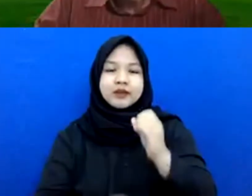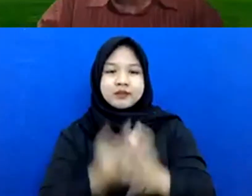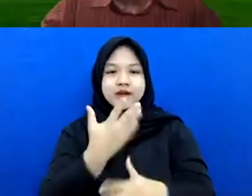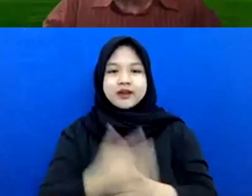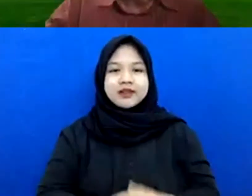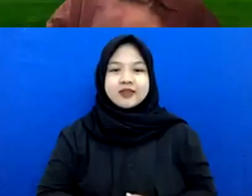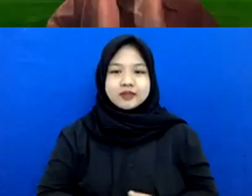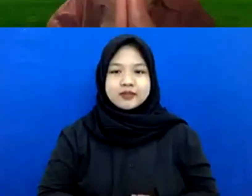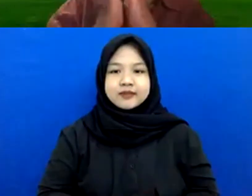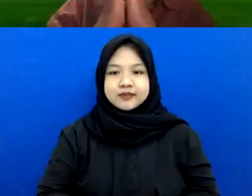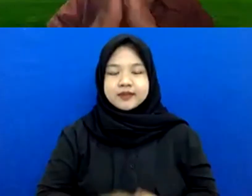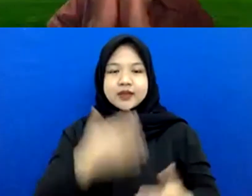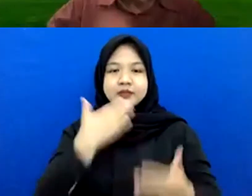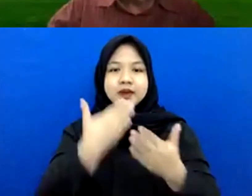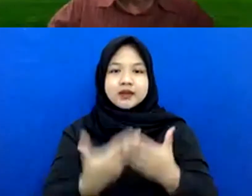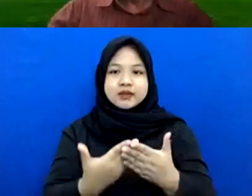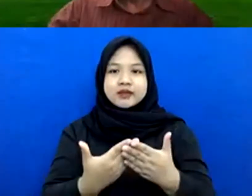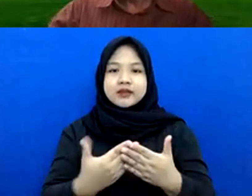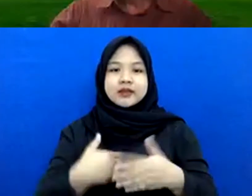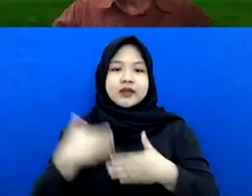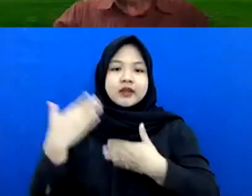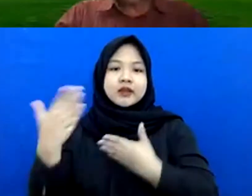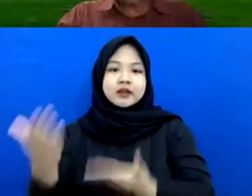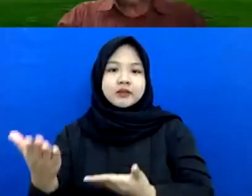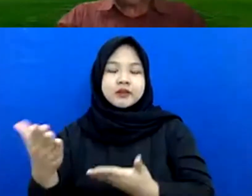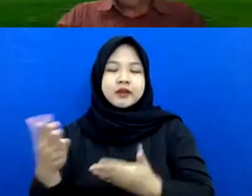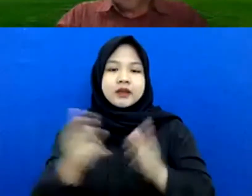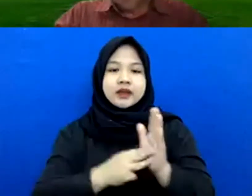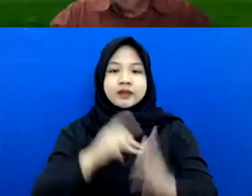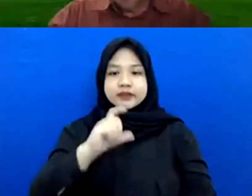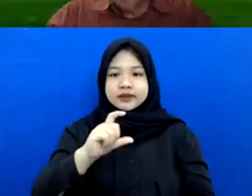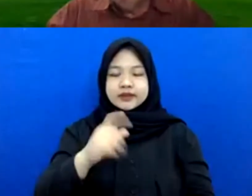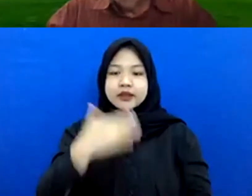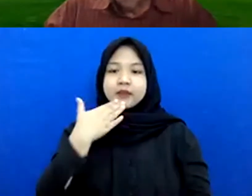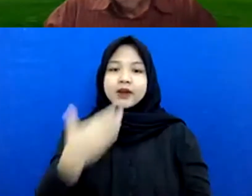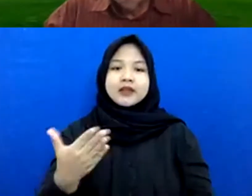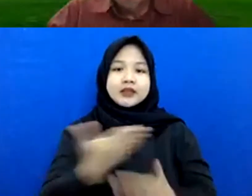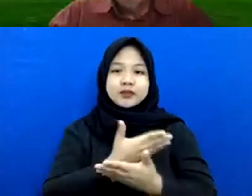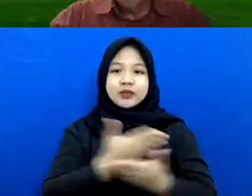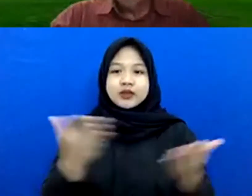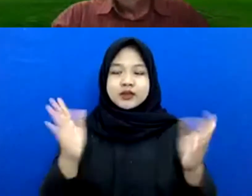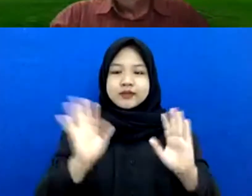much. I give back to MC. Thank you, everyone.